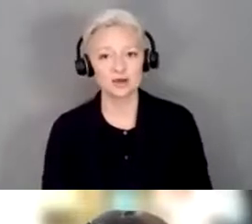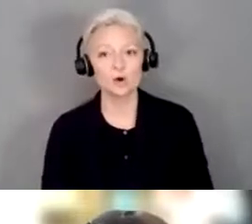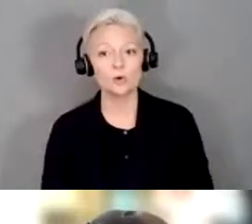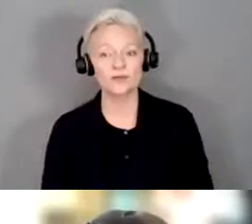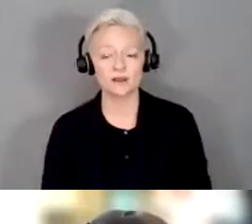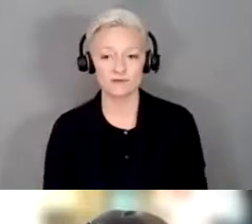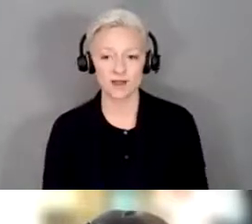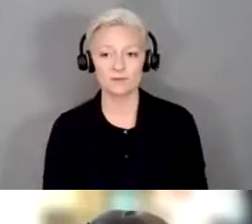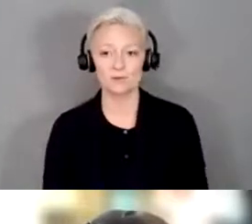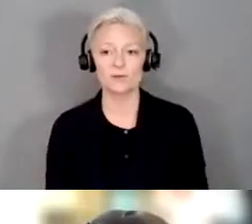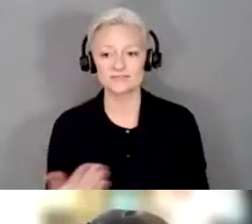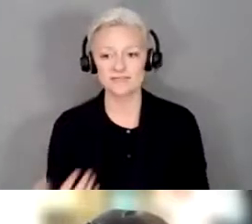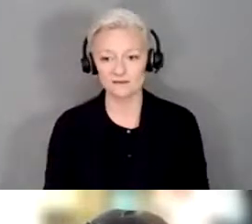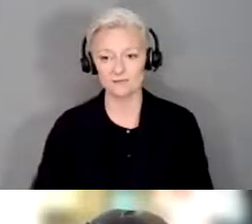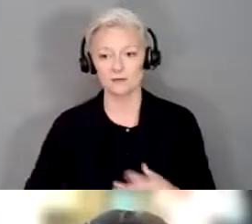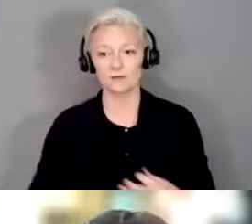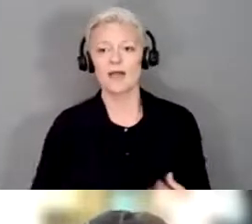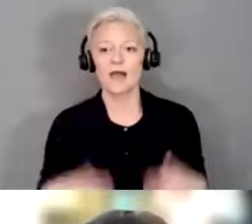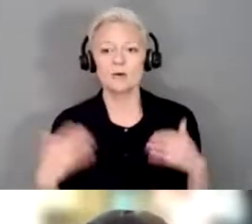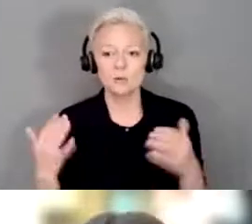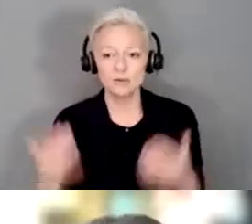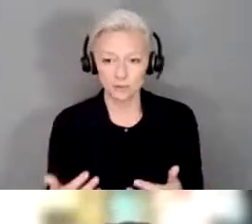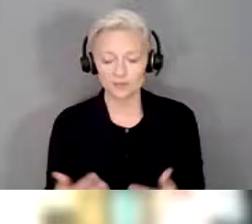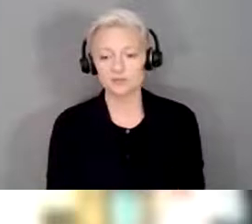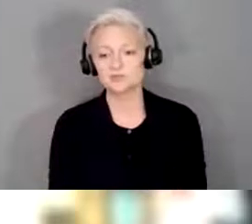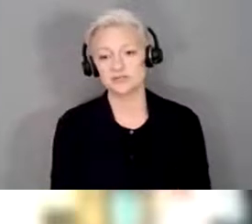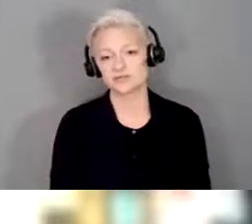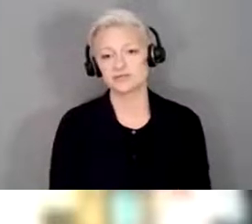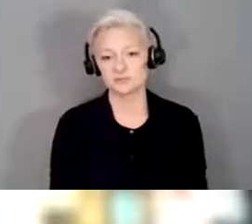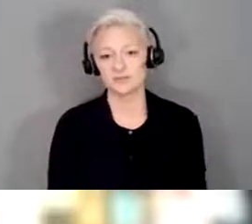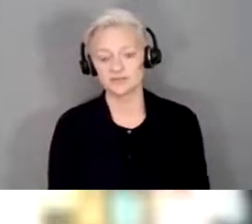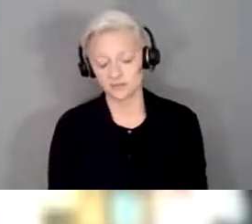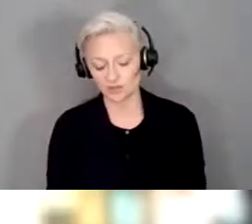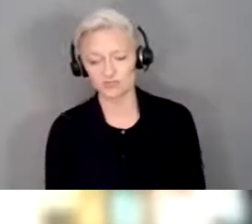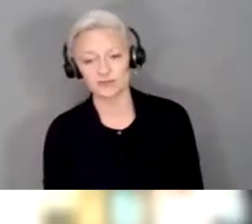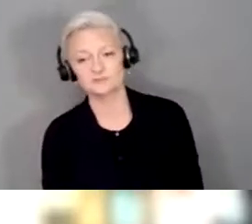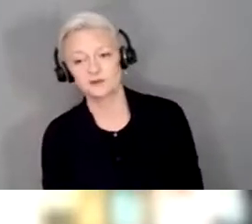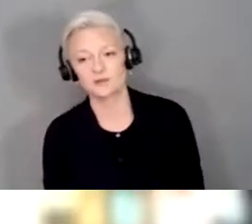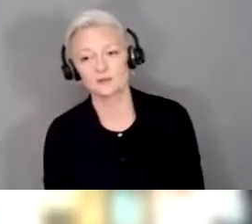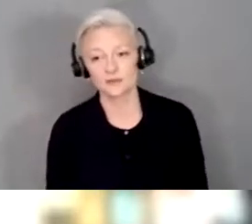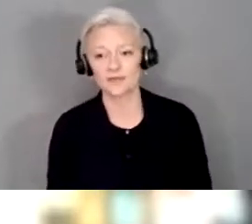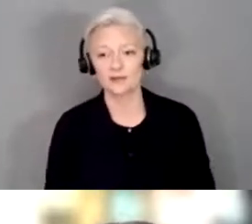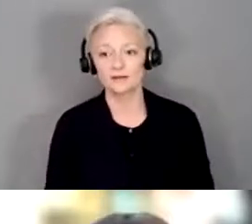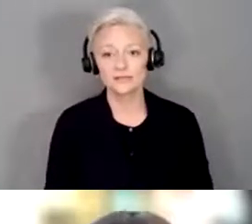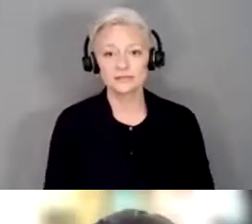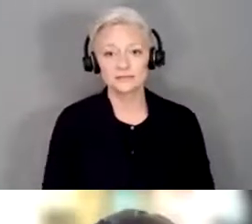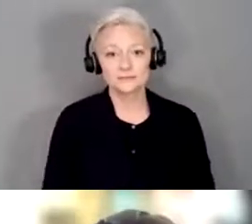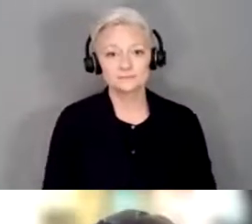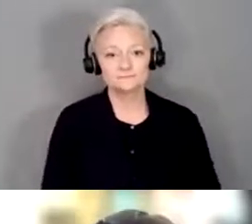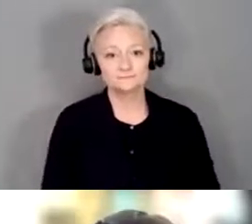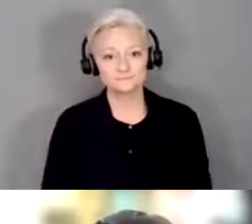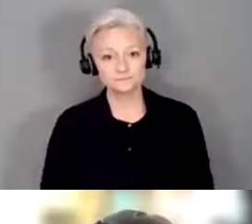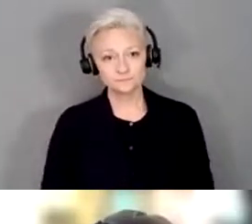in a home care environment with staff among them, how are we putting those protections in place? I encourage New Hampshire to think about that.